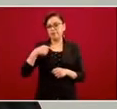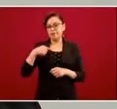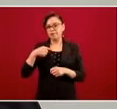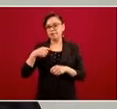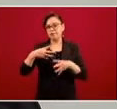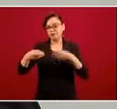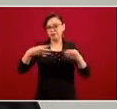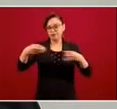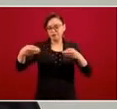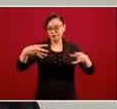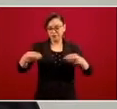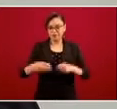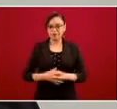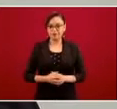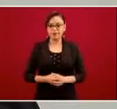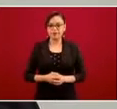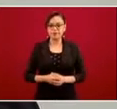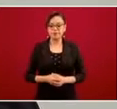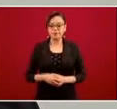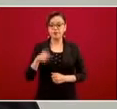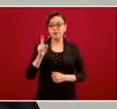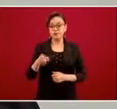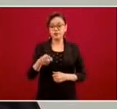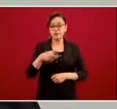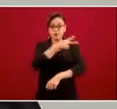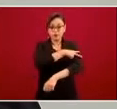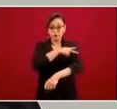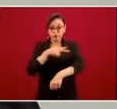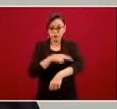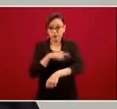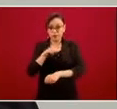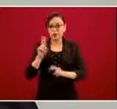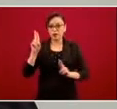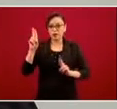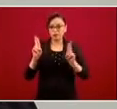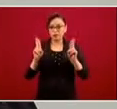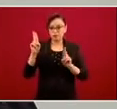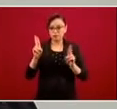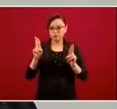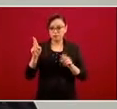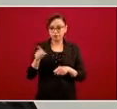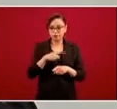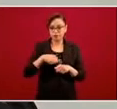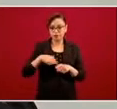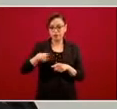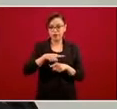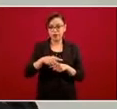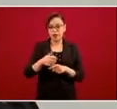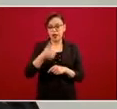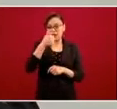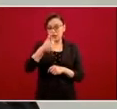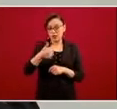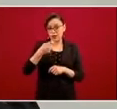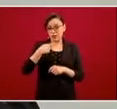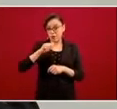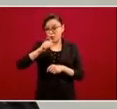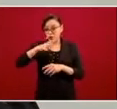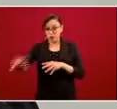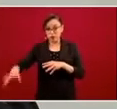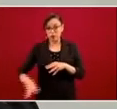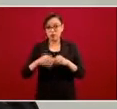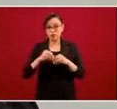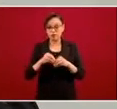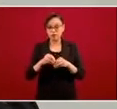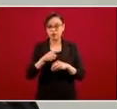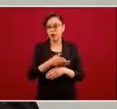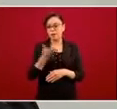the contingency we're currently experiencing. This process is subject to the acting members that have voice